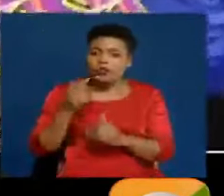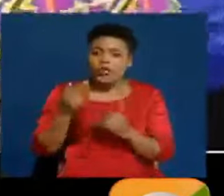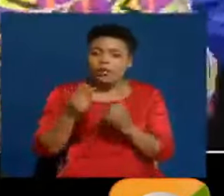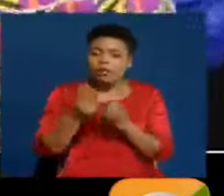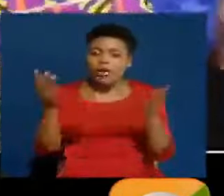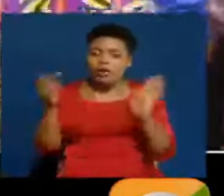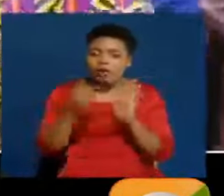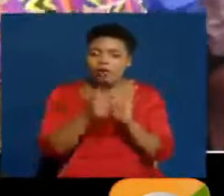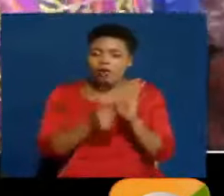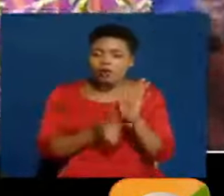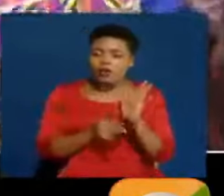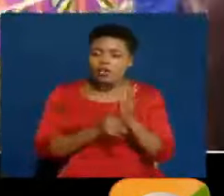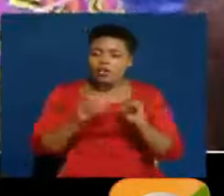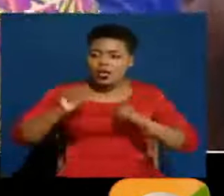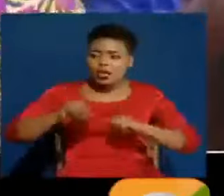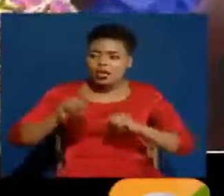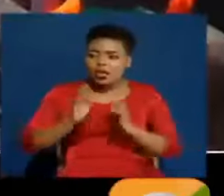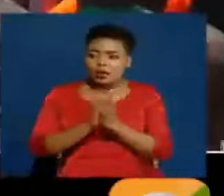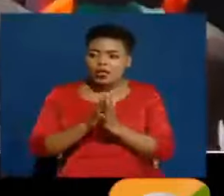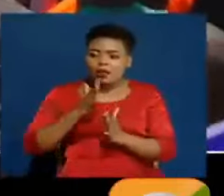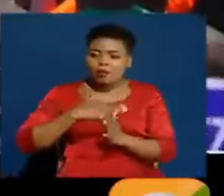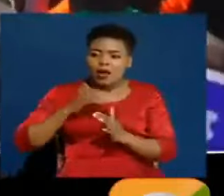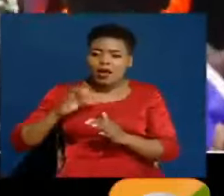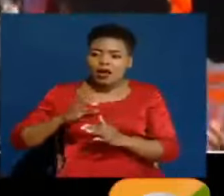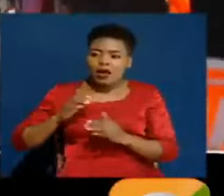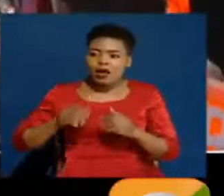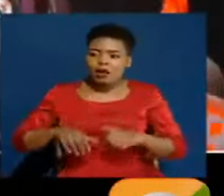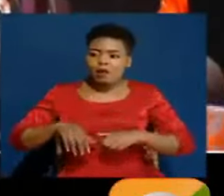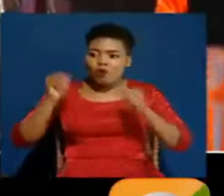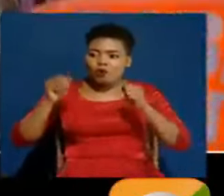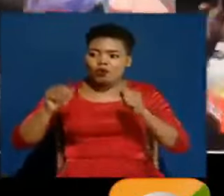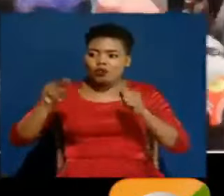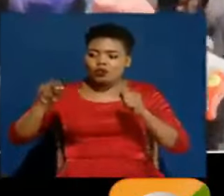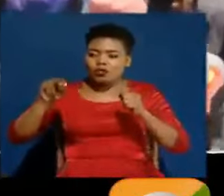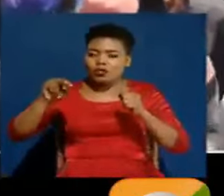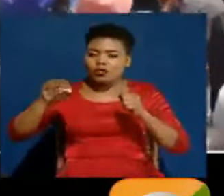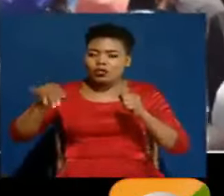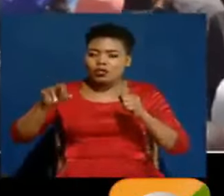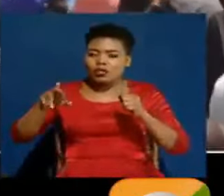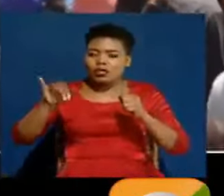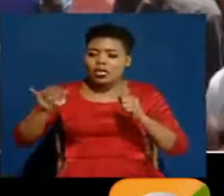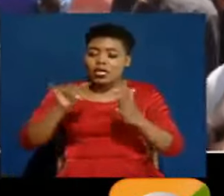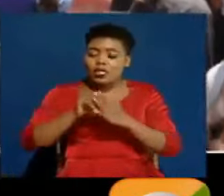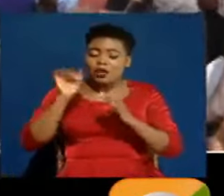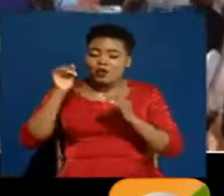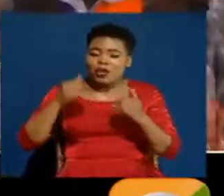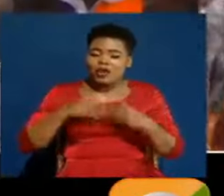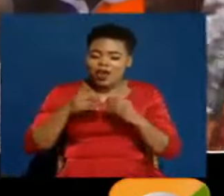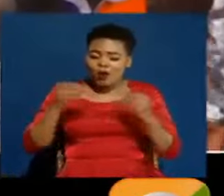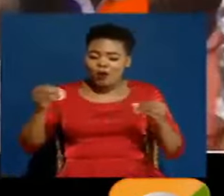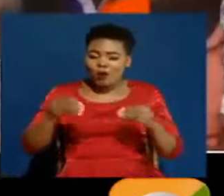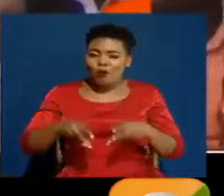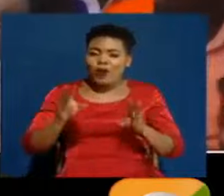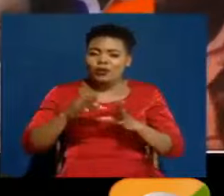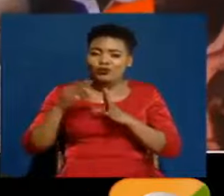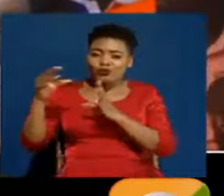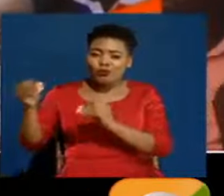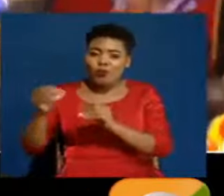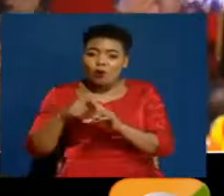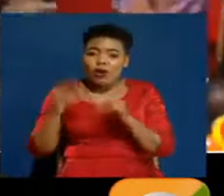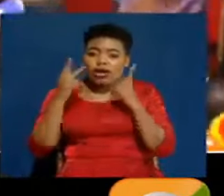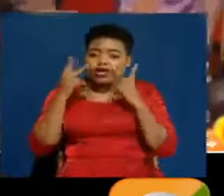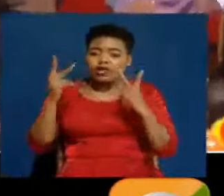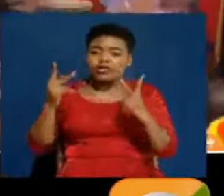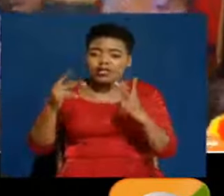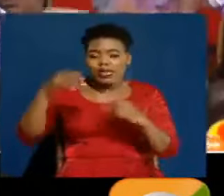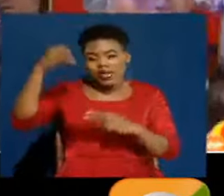agree with my senior, Njeri, that we have a long way to go. But I see some light